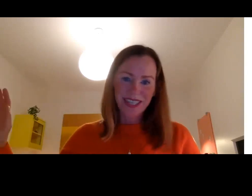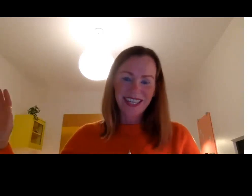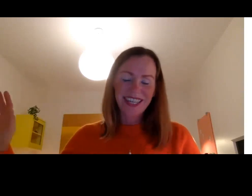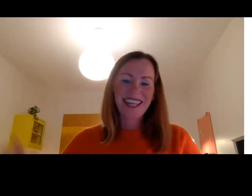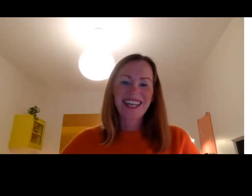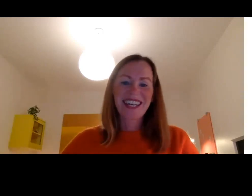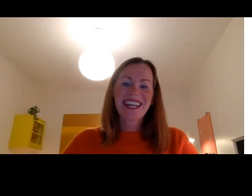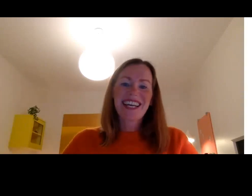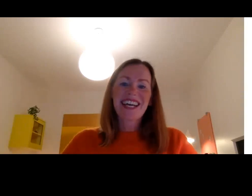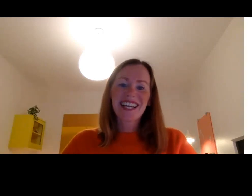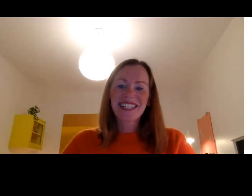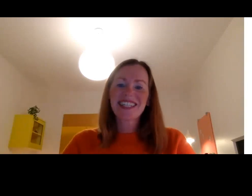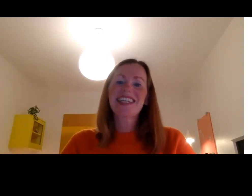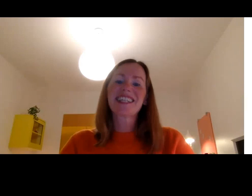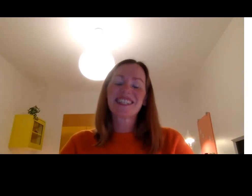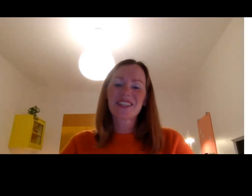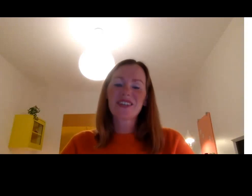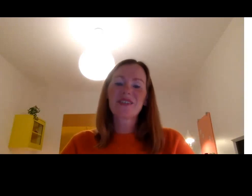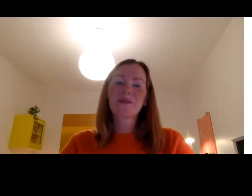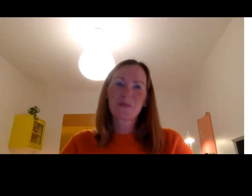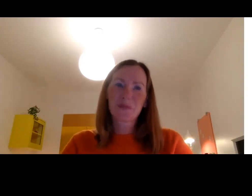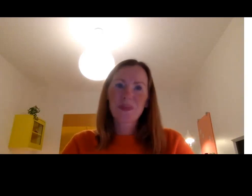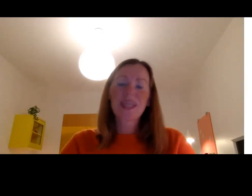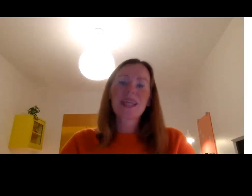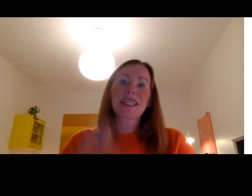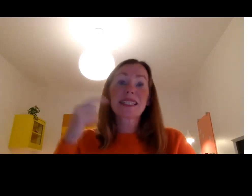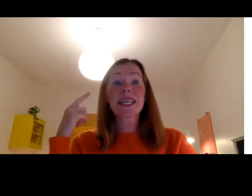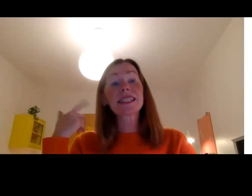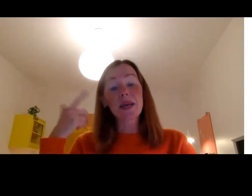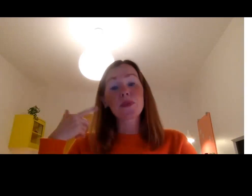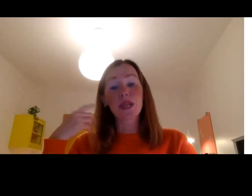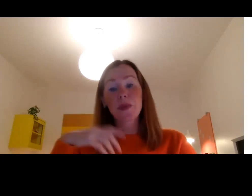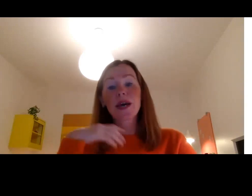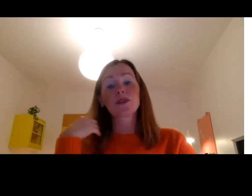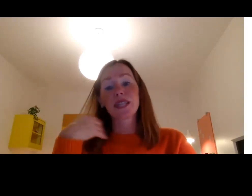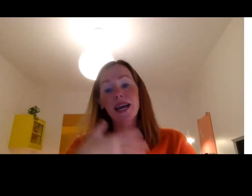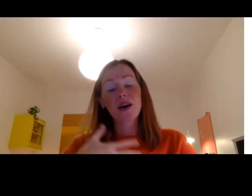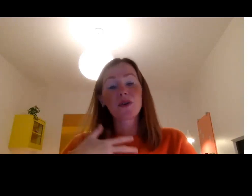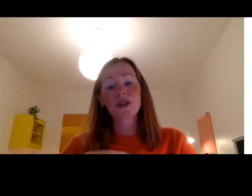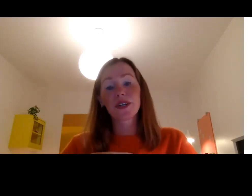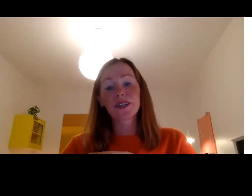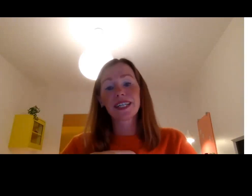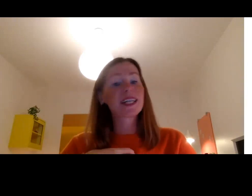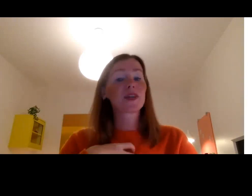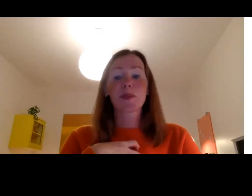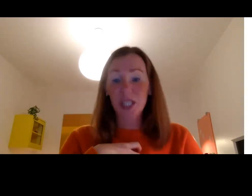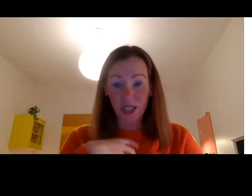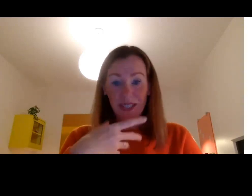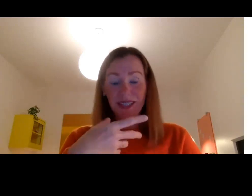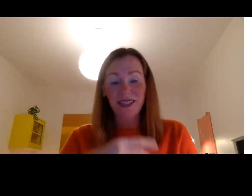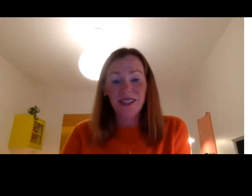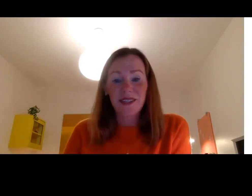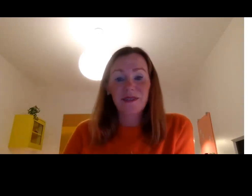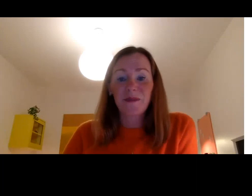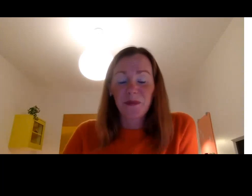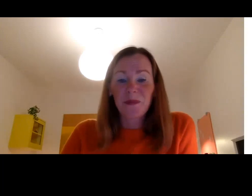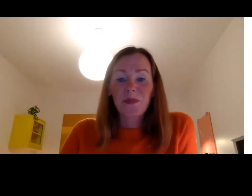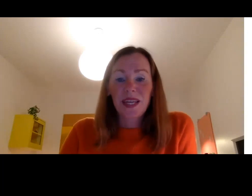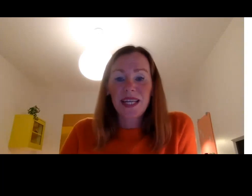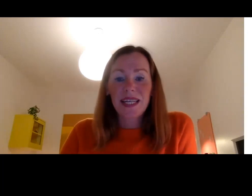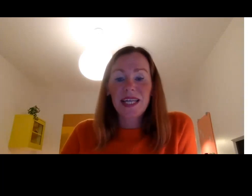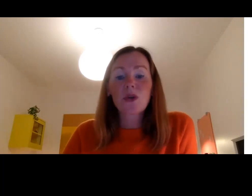wood. And so it says something about our inner pictures.